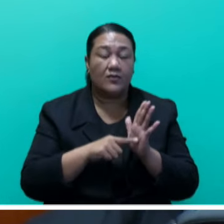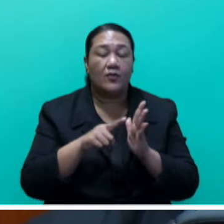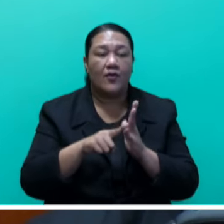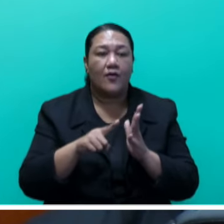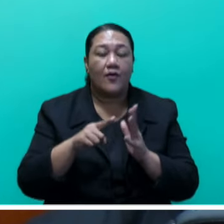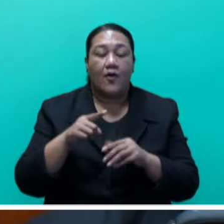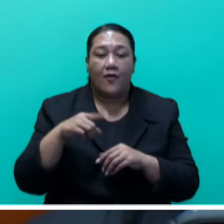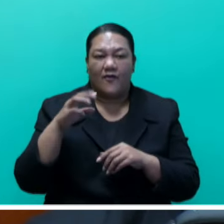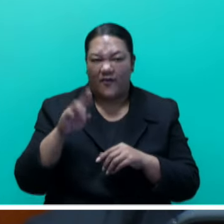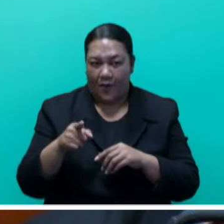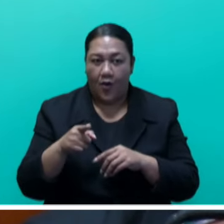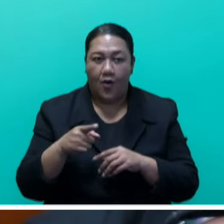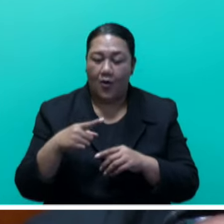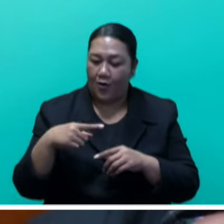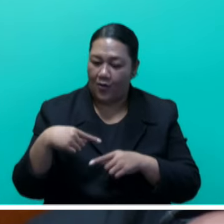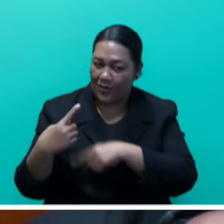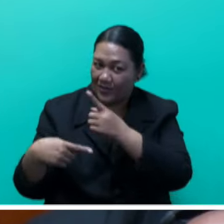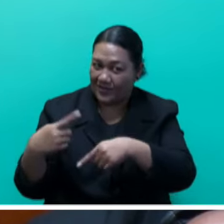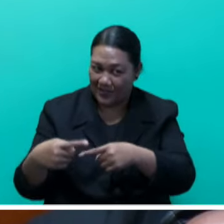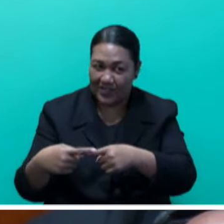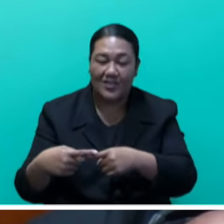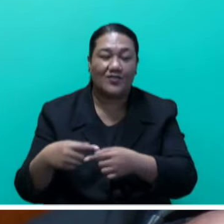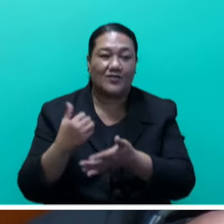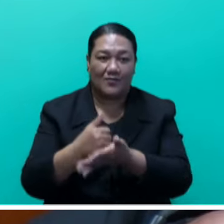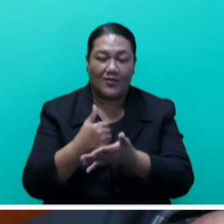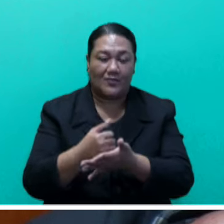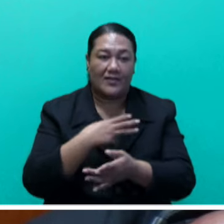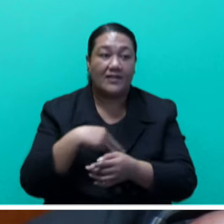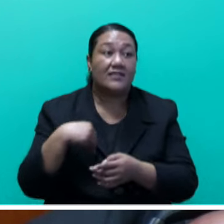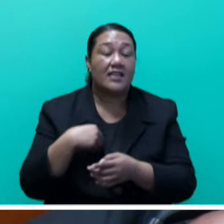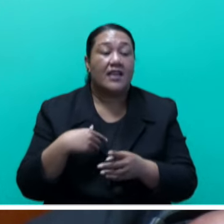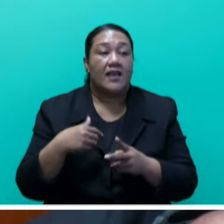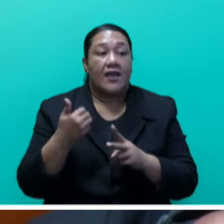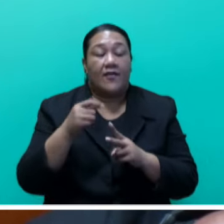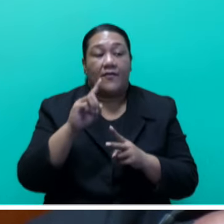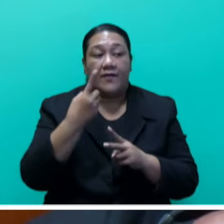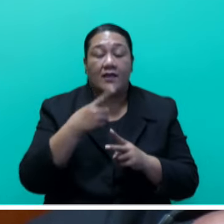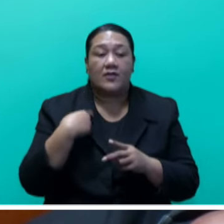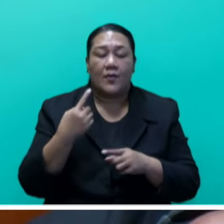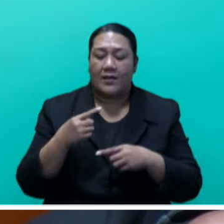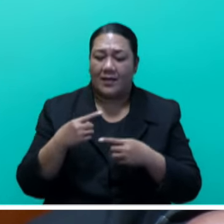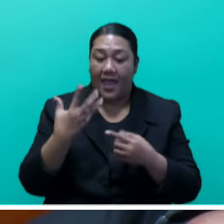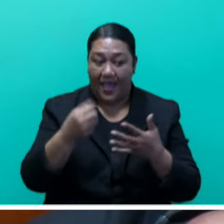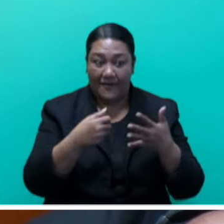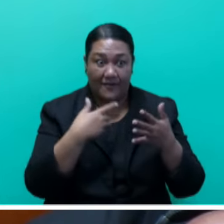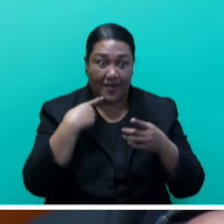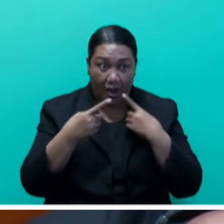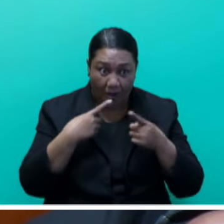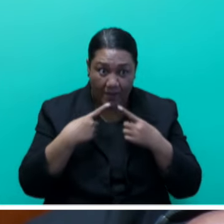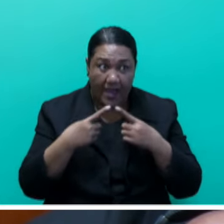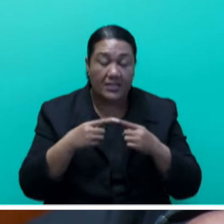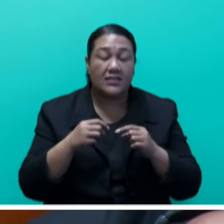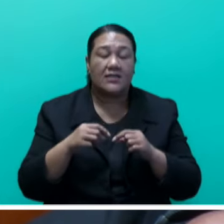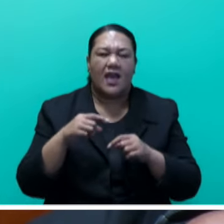against government from the opposition members and civil society leaders that the social welfare allowances are not